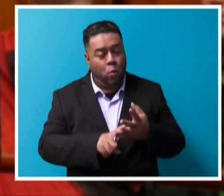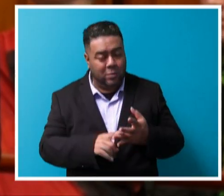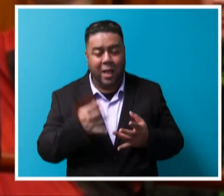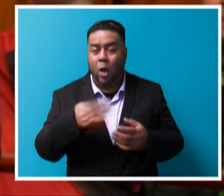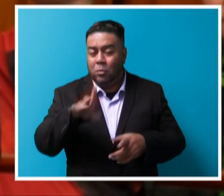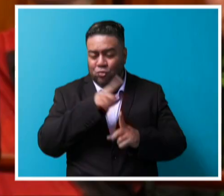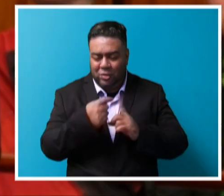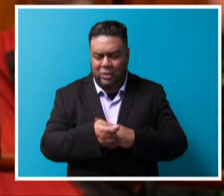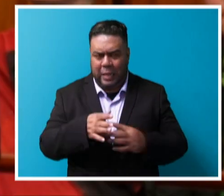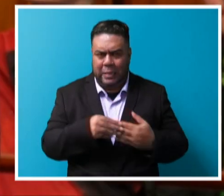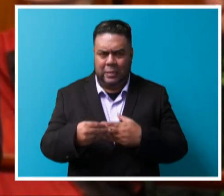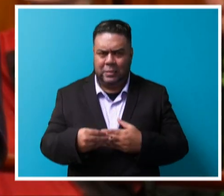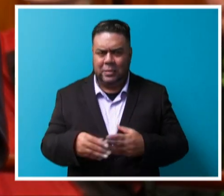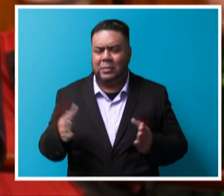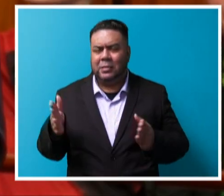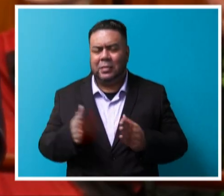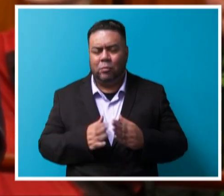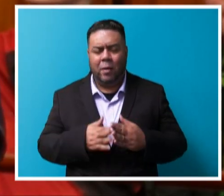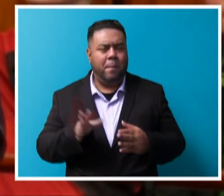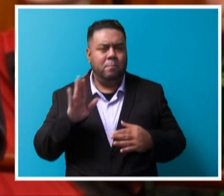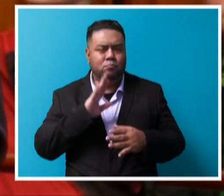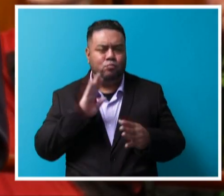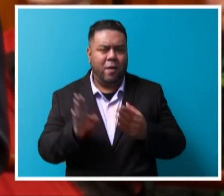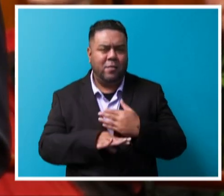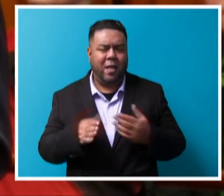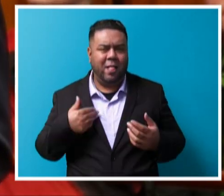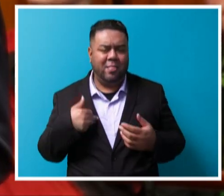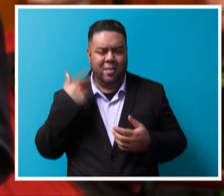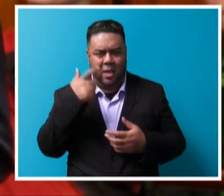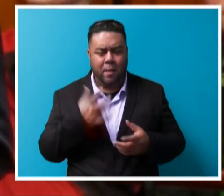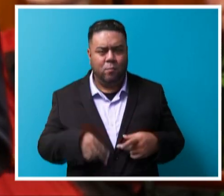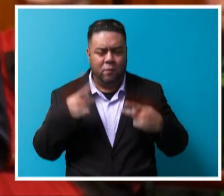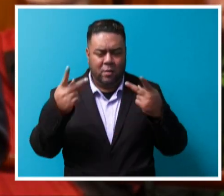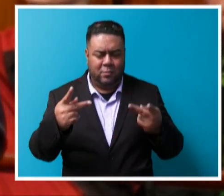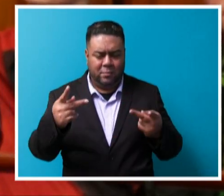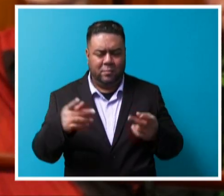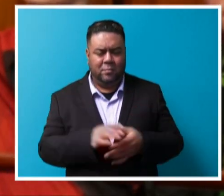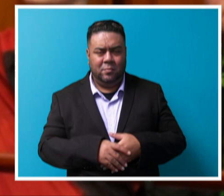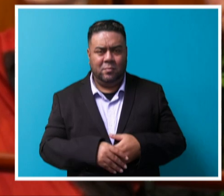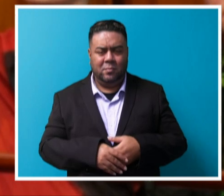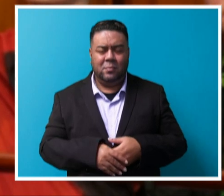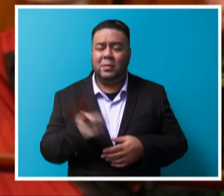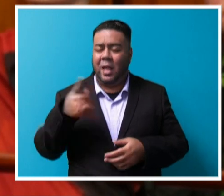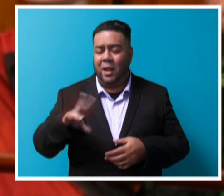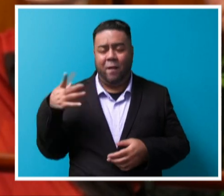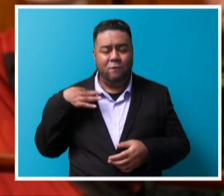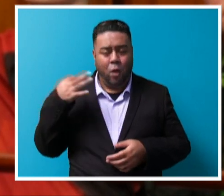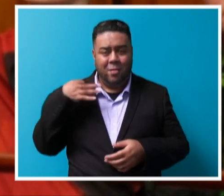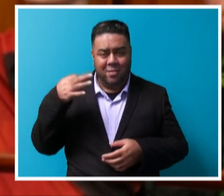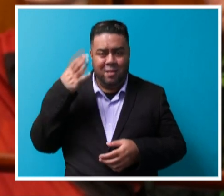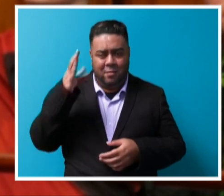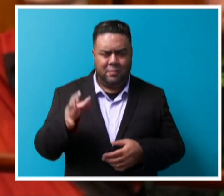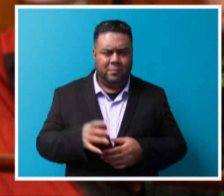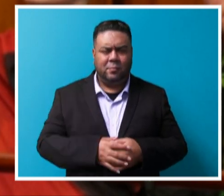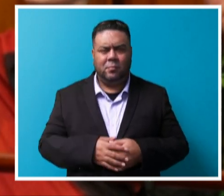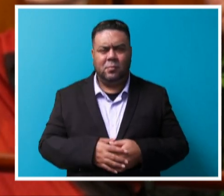municipal council, private healthcare providers, community at large, and the volunteers.